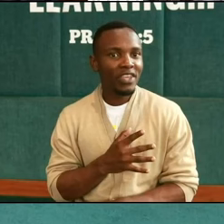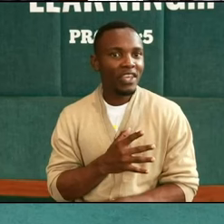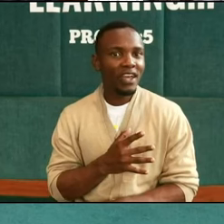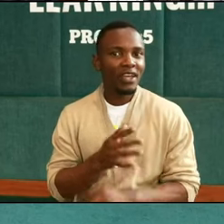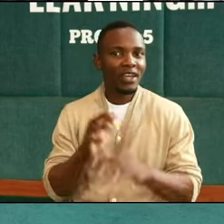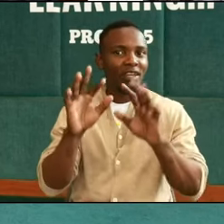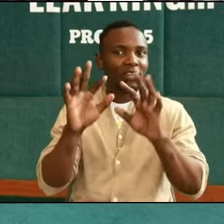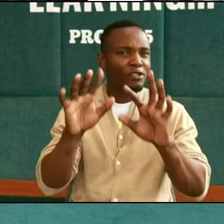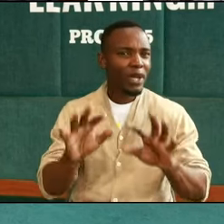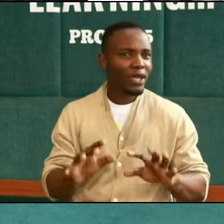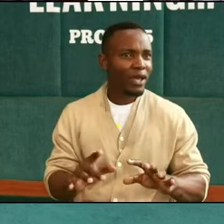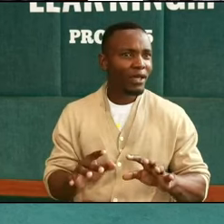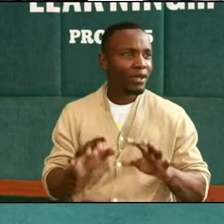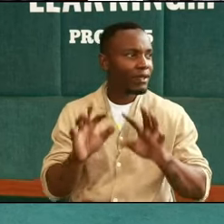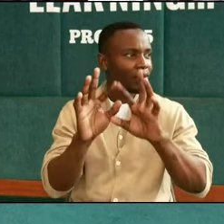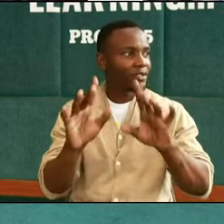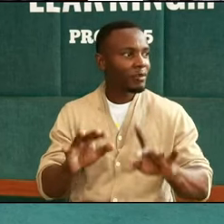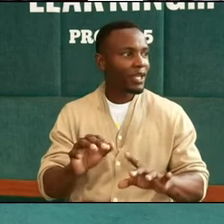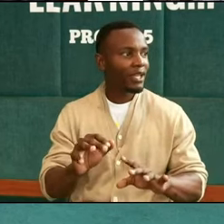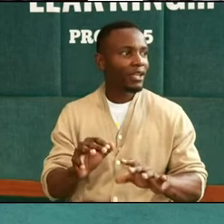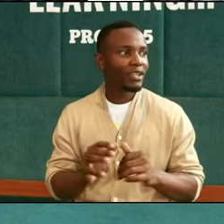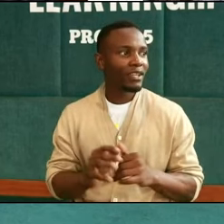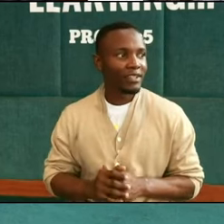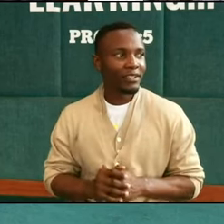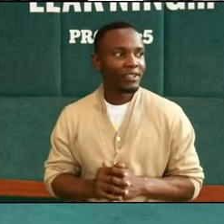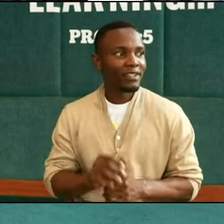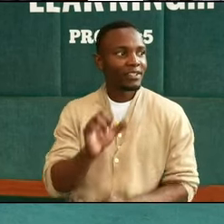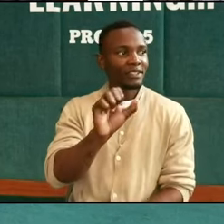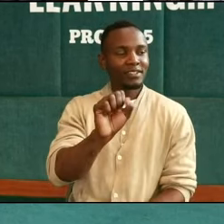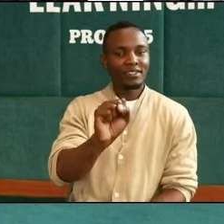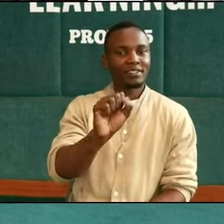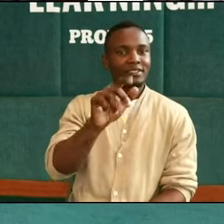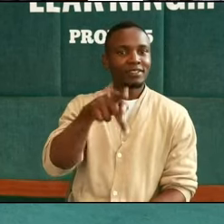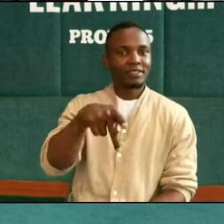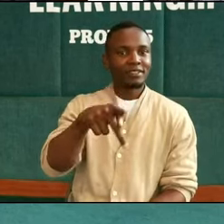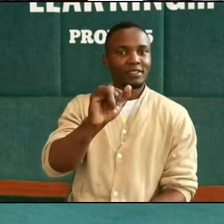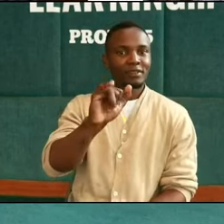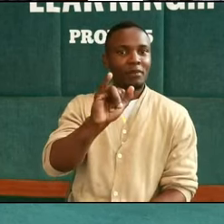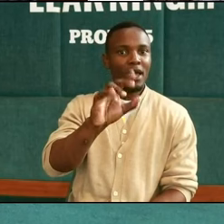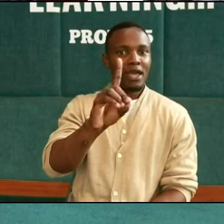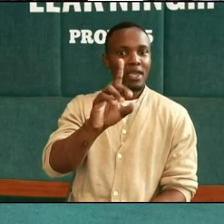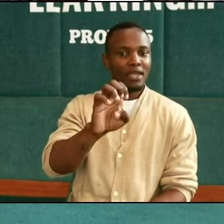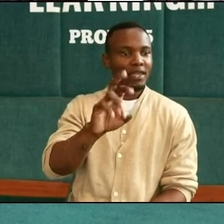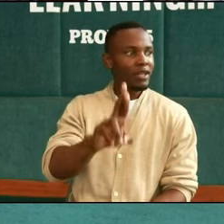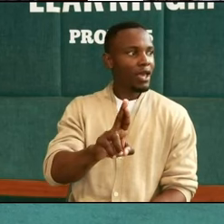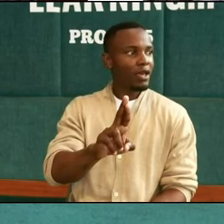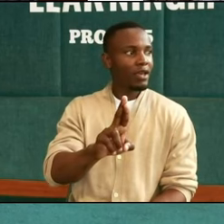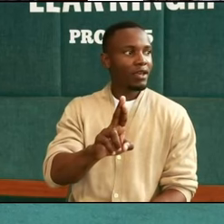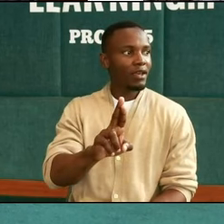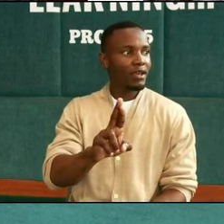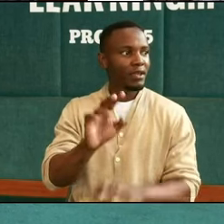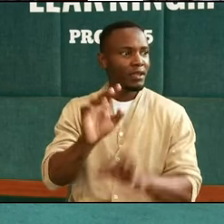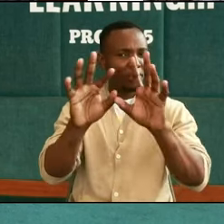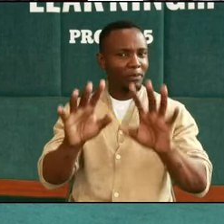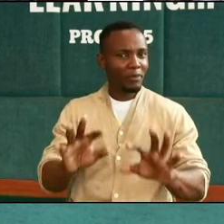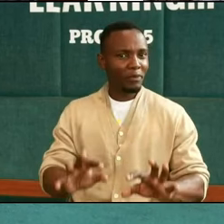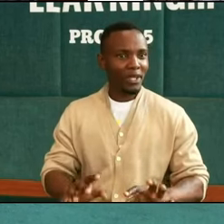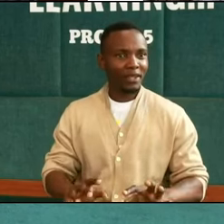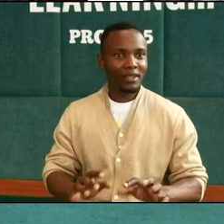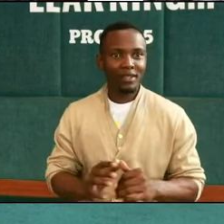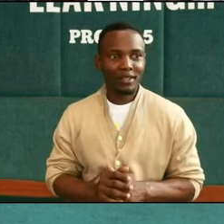spiders. Spiders? What else are we scared of? We are scared